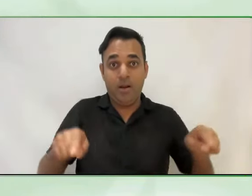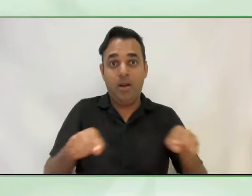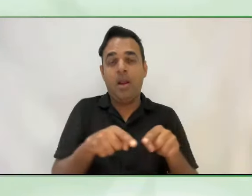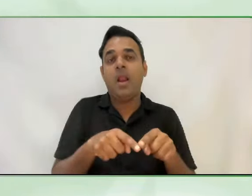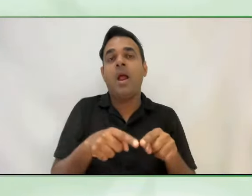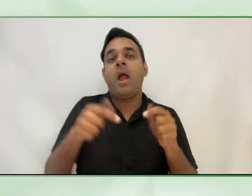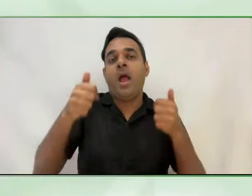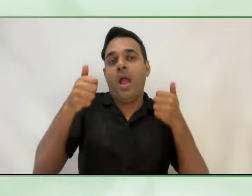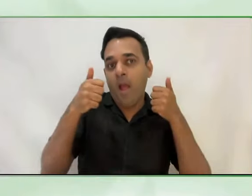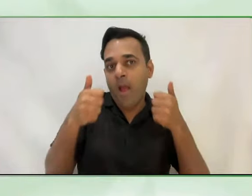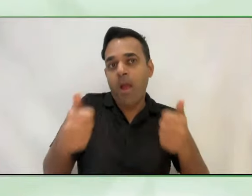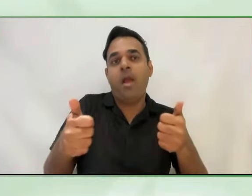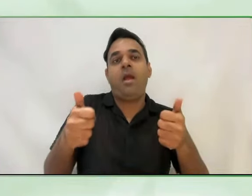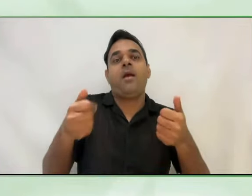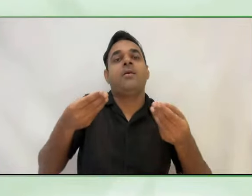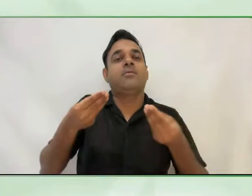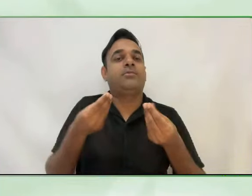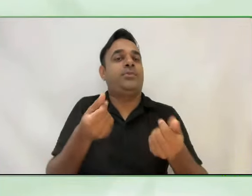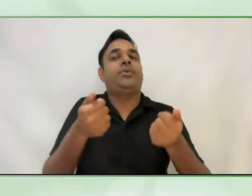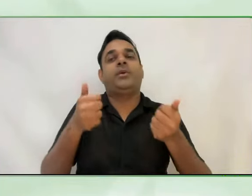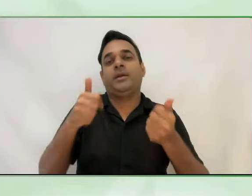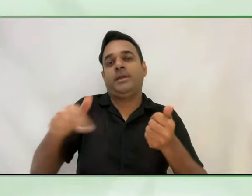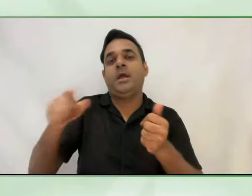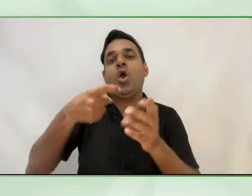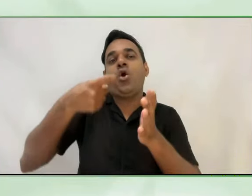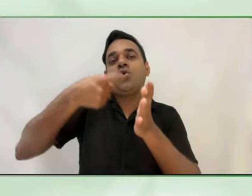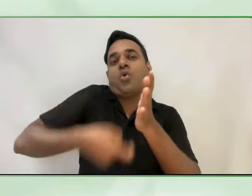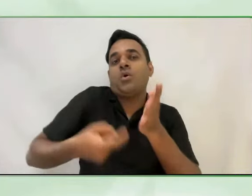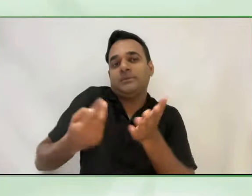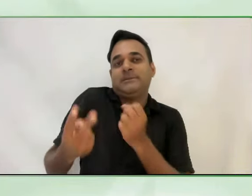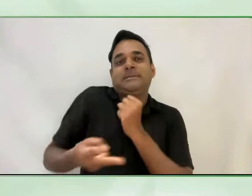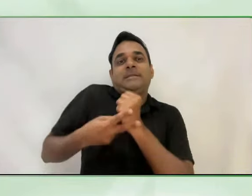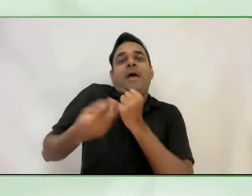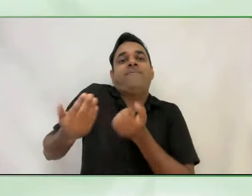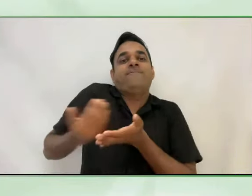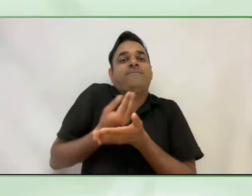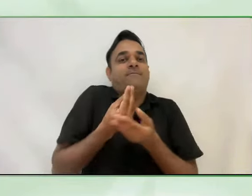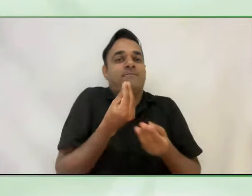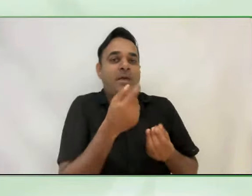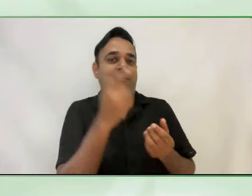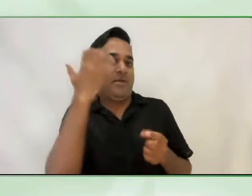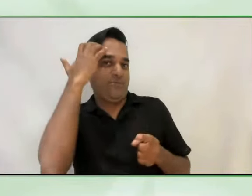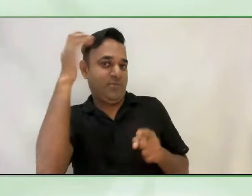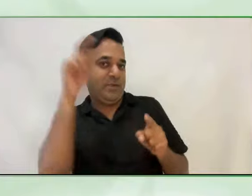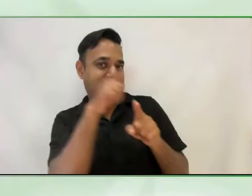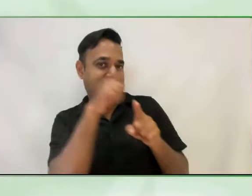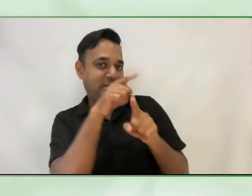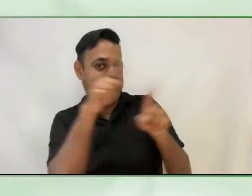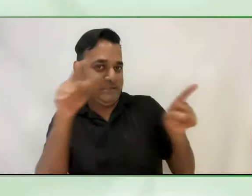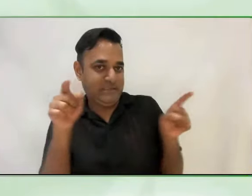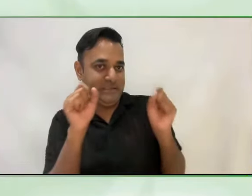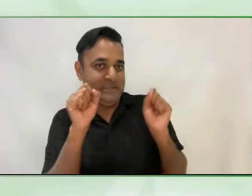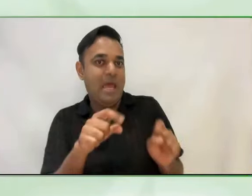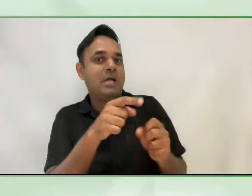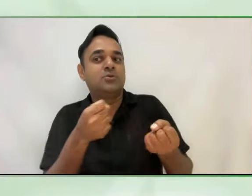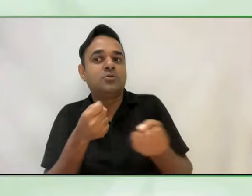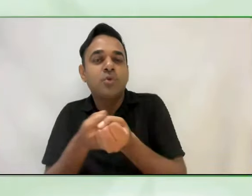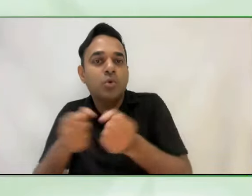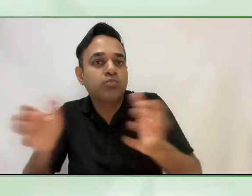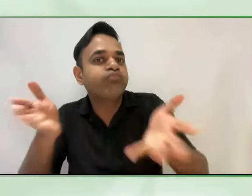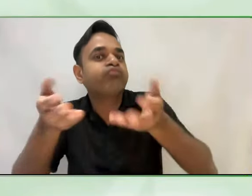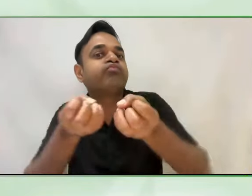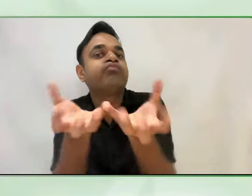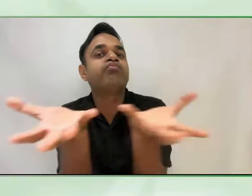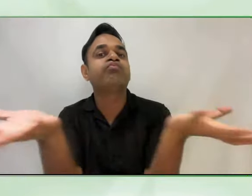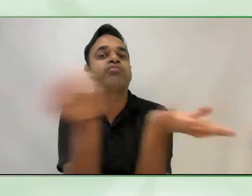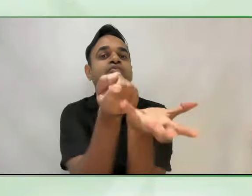enable autistic people. And so that review has really laid the ground in the UK for trying to change that employment